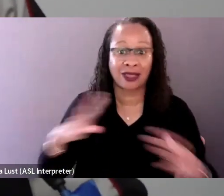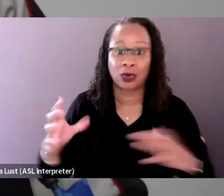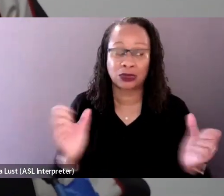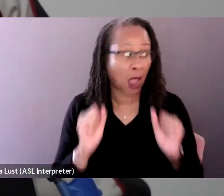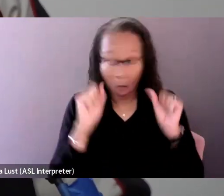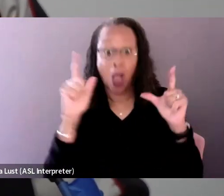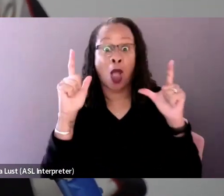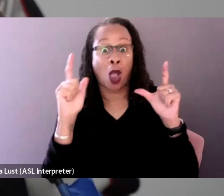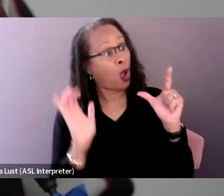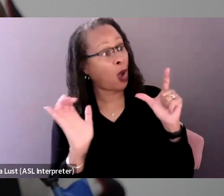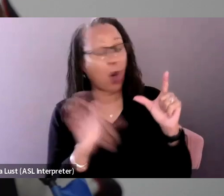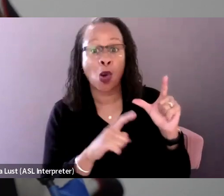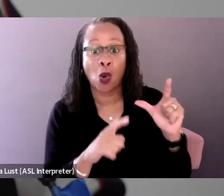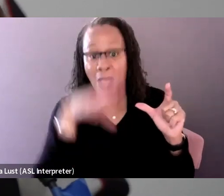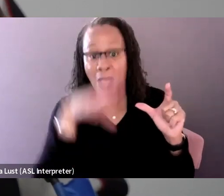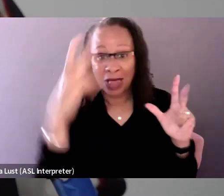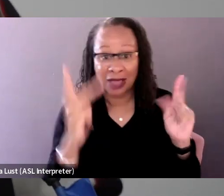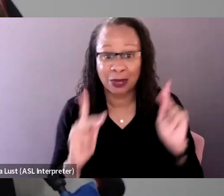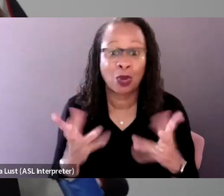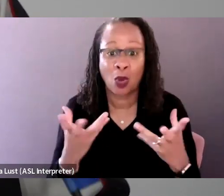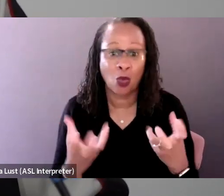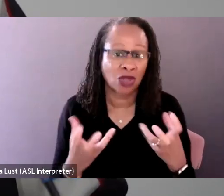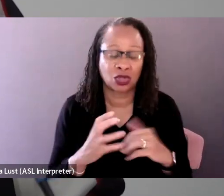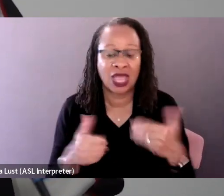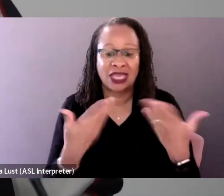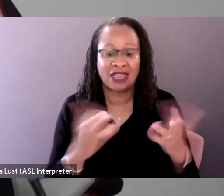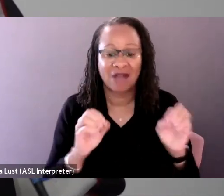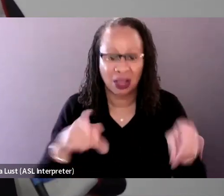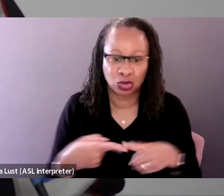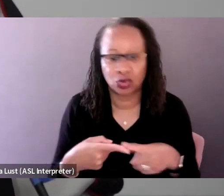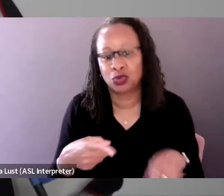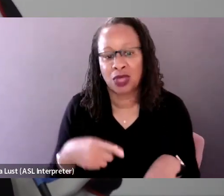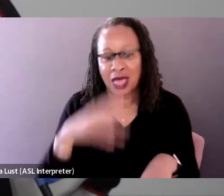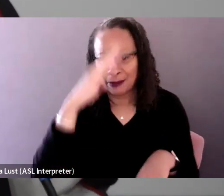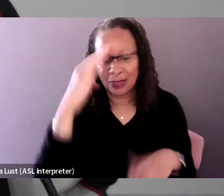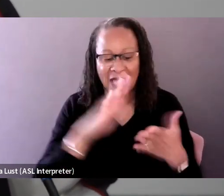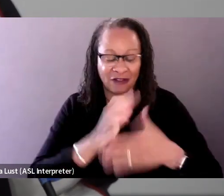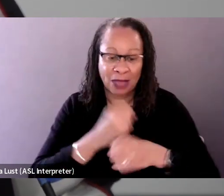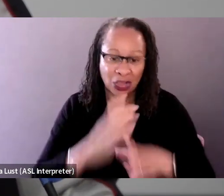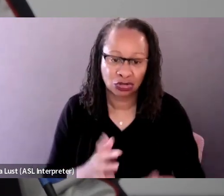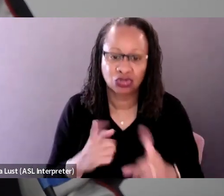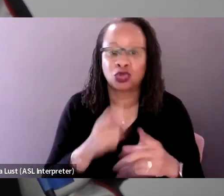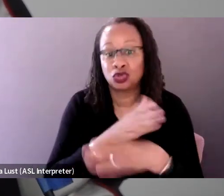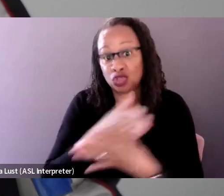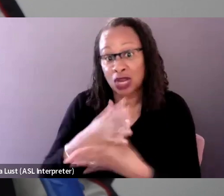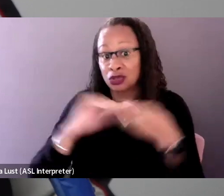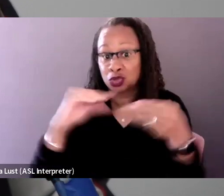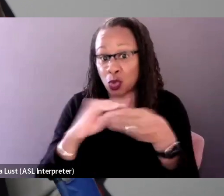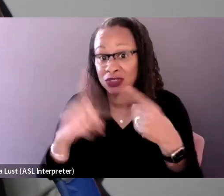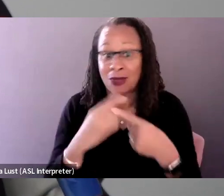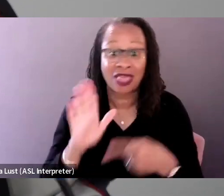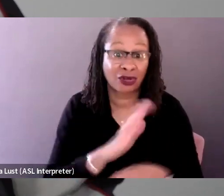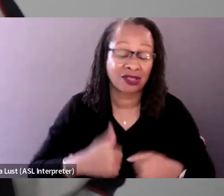to wanting to give opportunities to Black filmmakers to tell their stories. But we did not